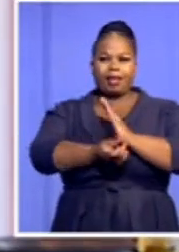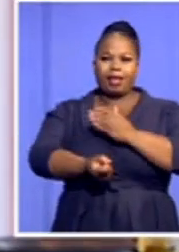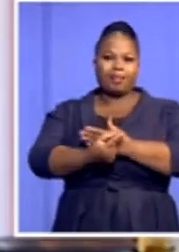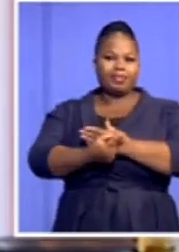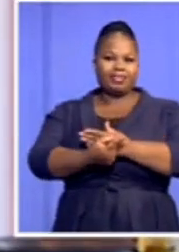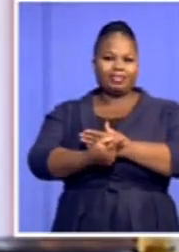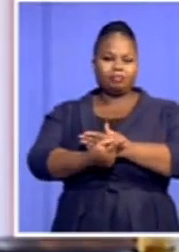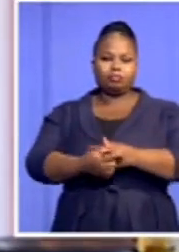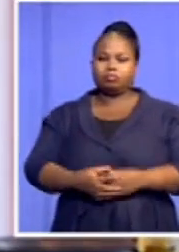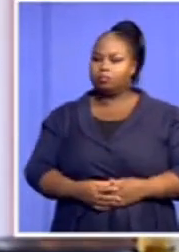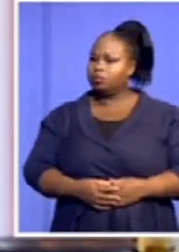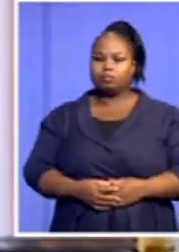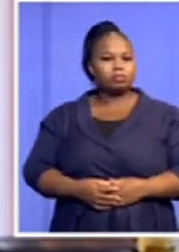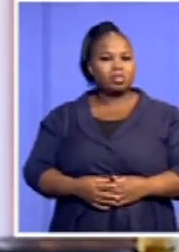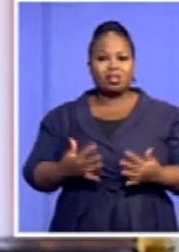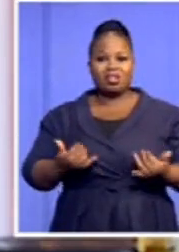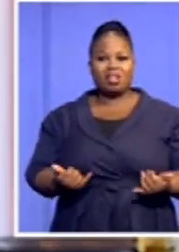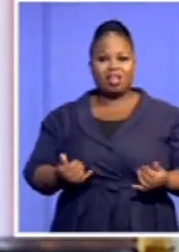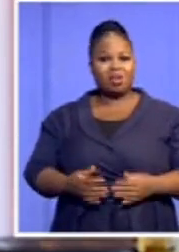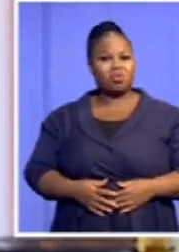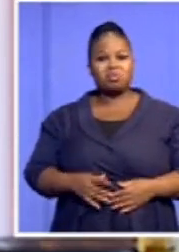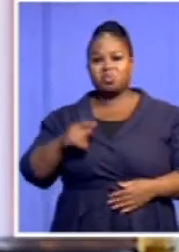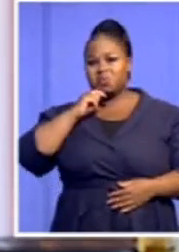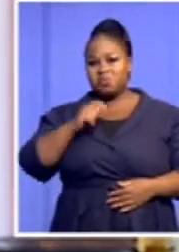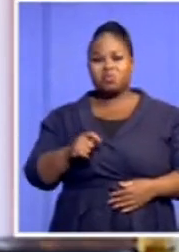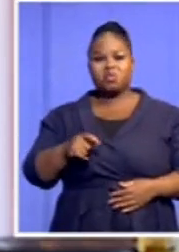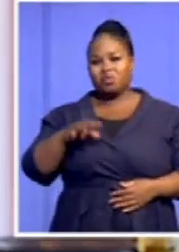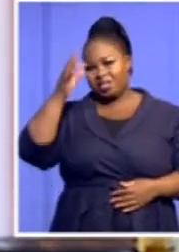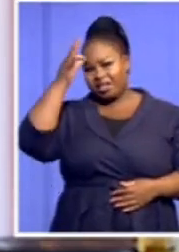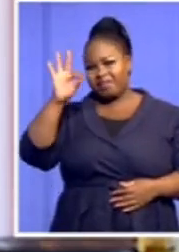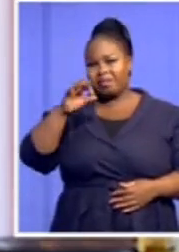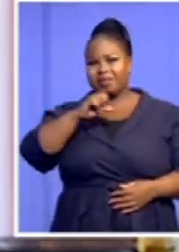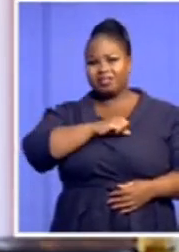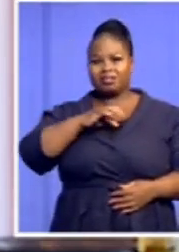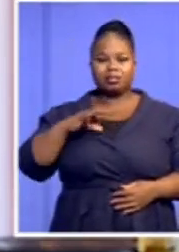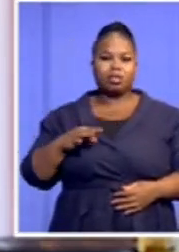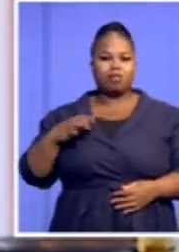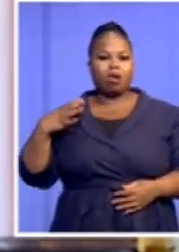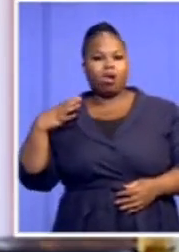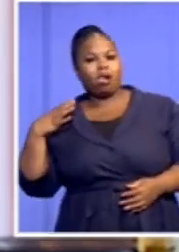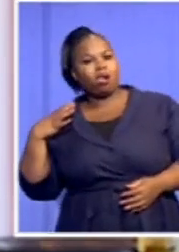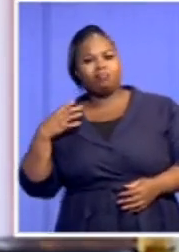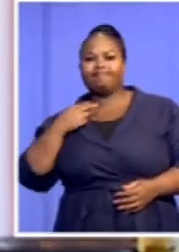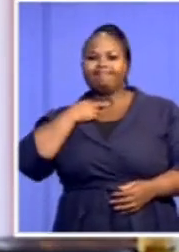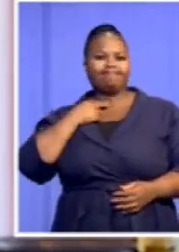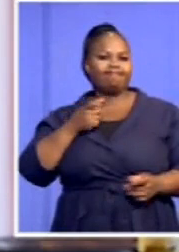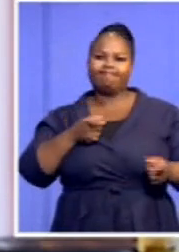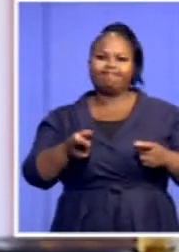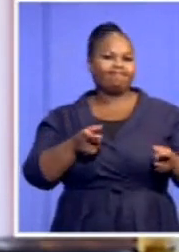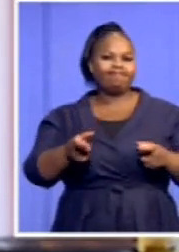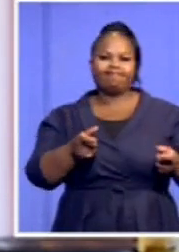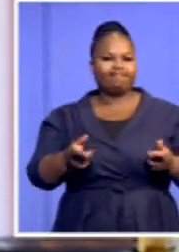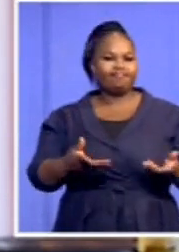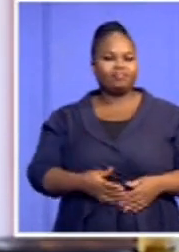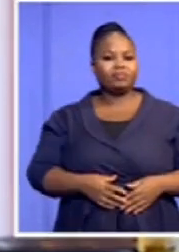made the capacity that's there from government officials spread thin. There are communities from the northern, the southern,